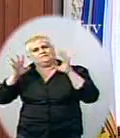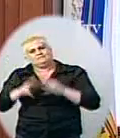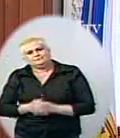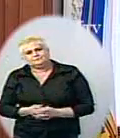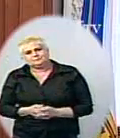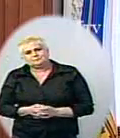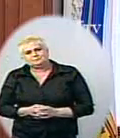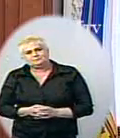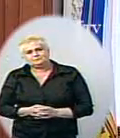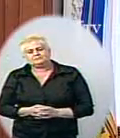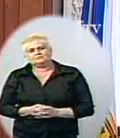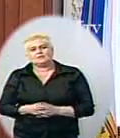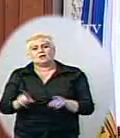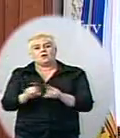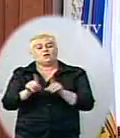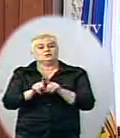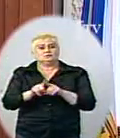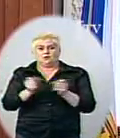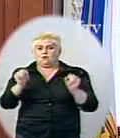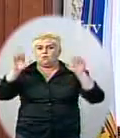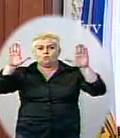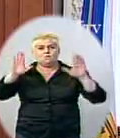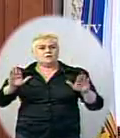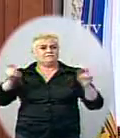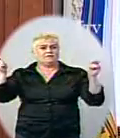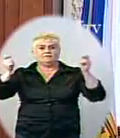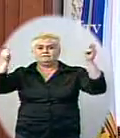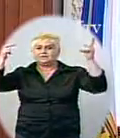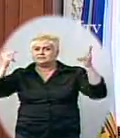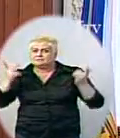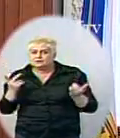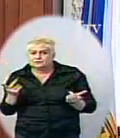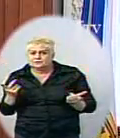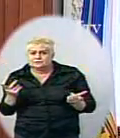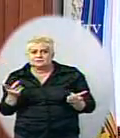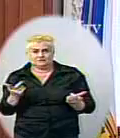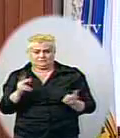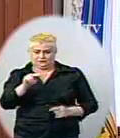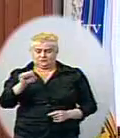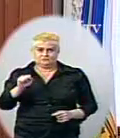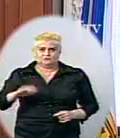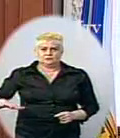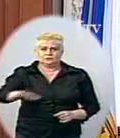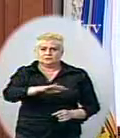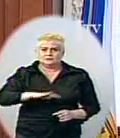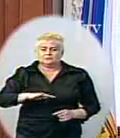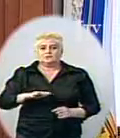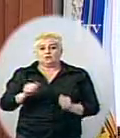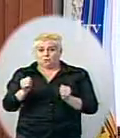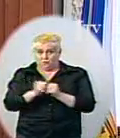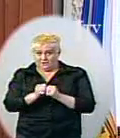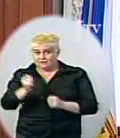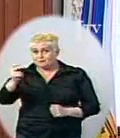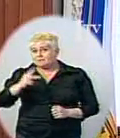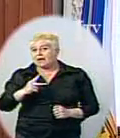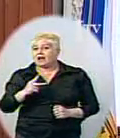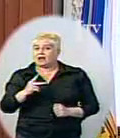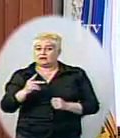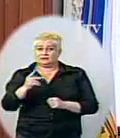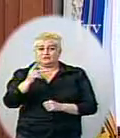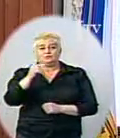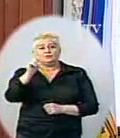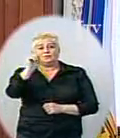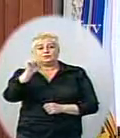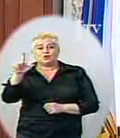getting ready to host amazing festivals and events across the province this year, including the return of the majestic tall